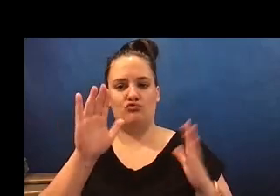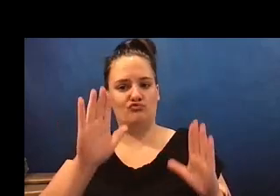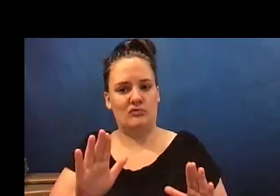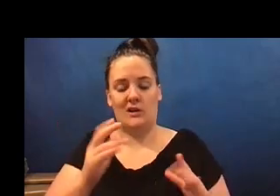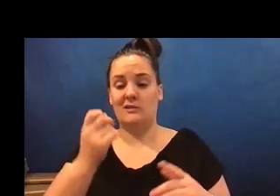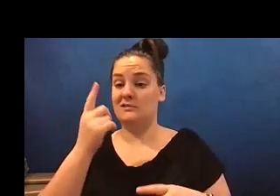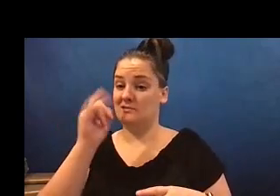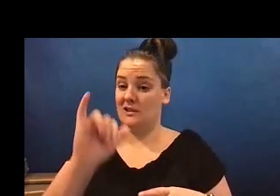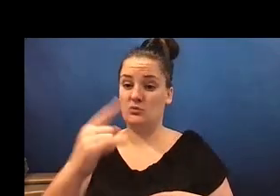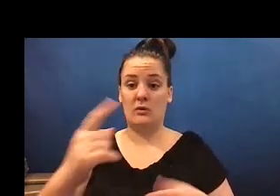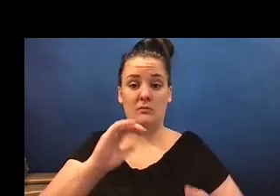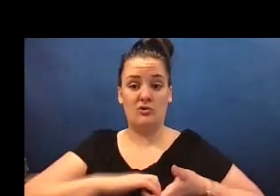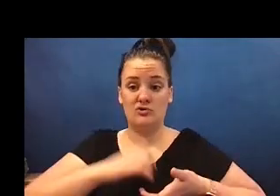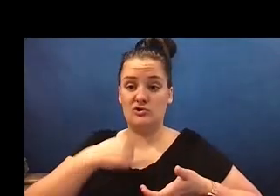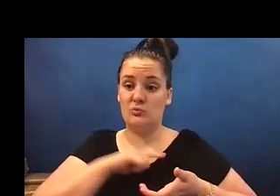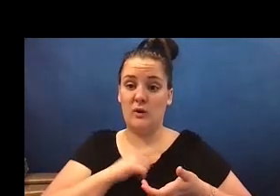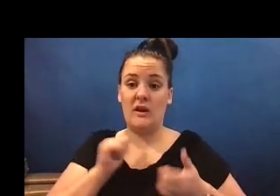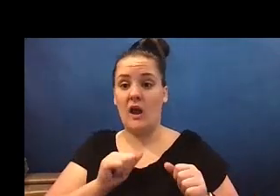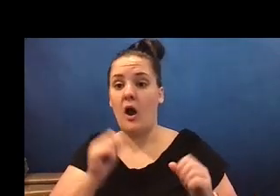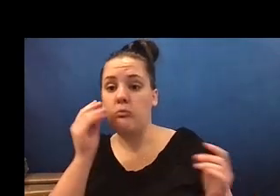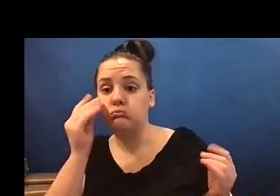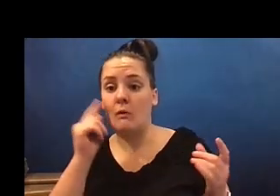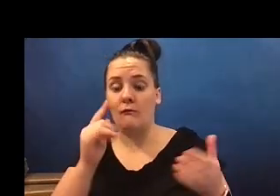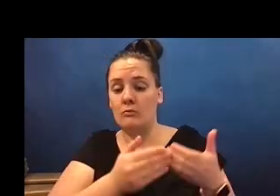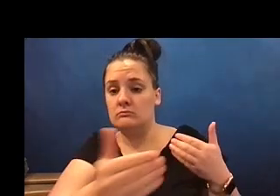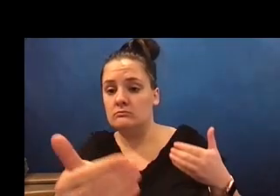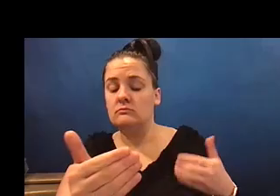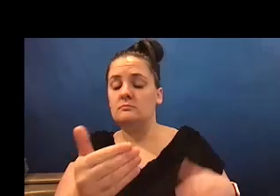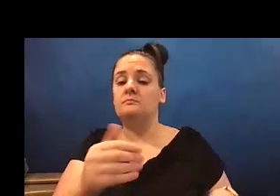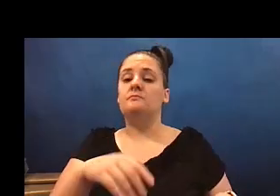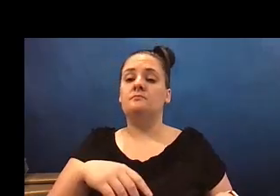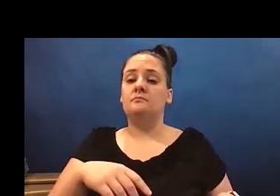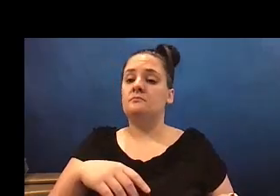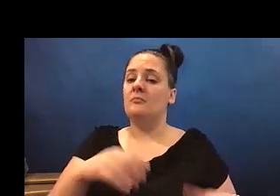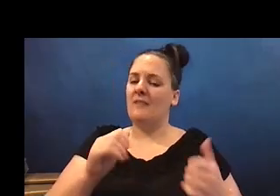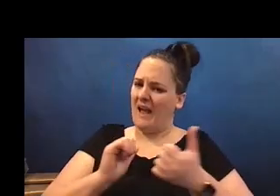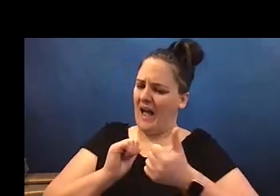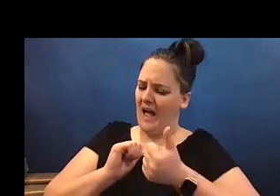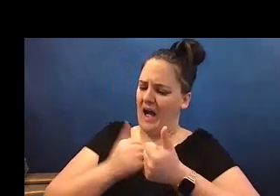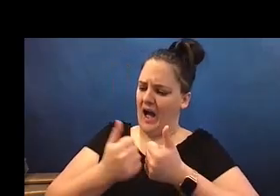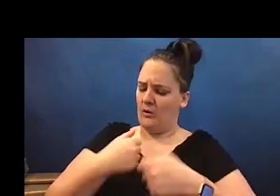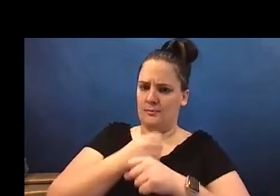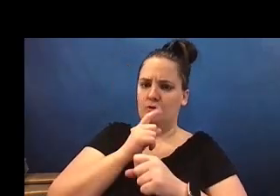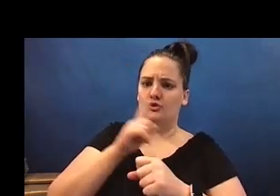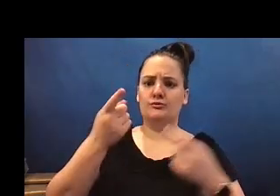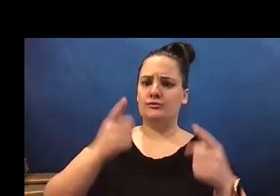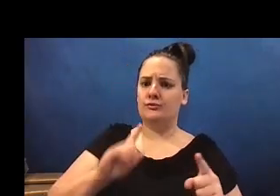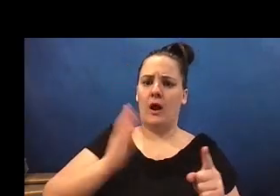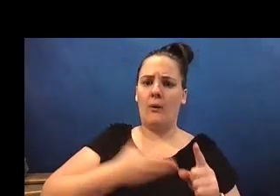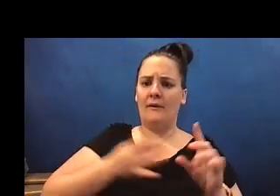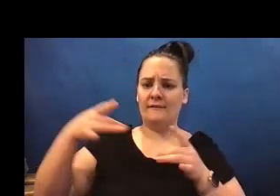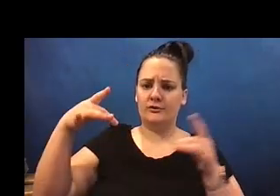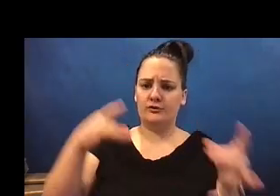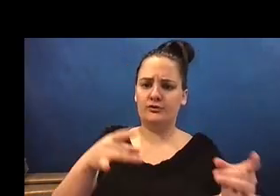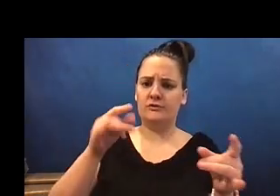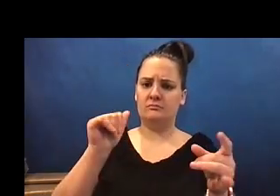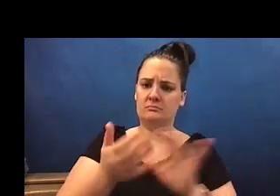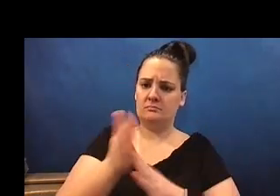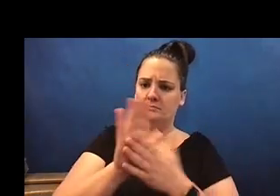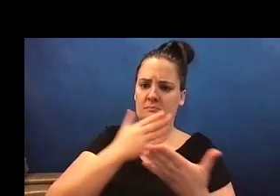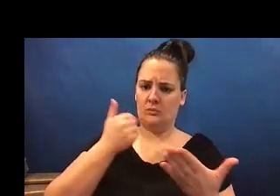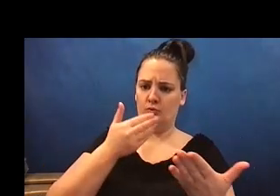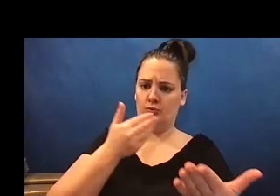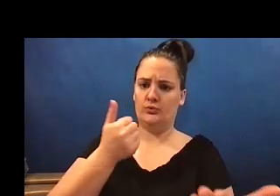is going forward. How can we make sure the efficiencies we're seeing and the health we're creating in our